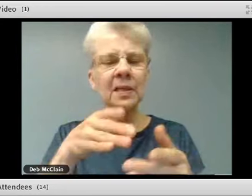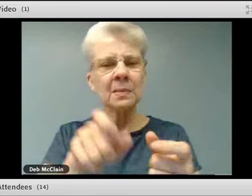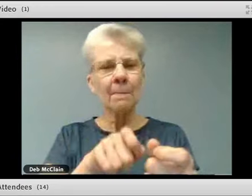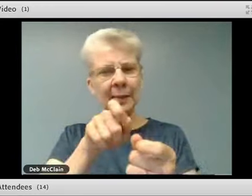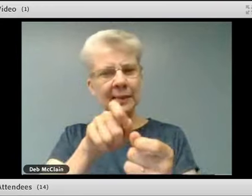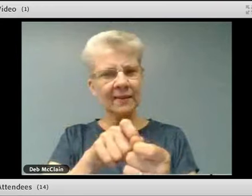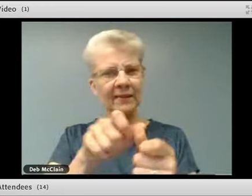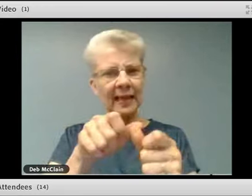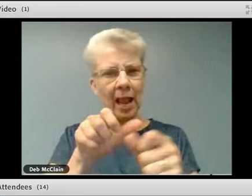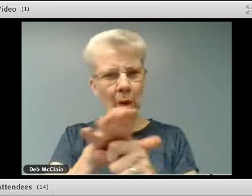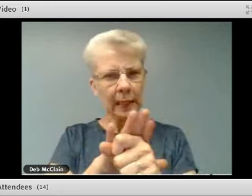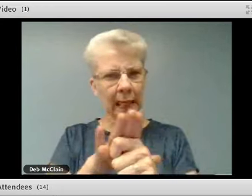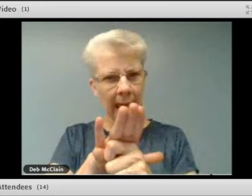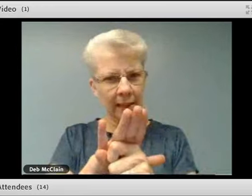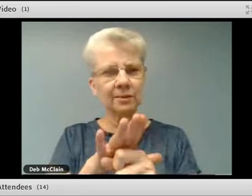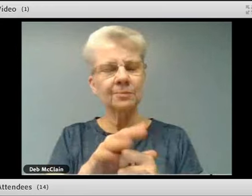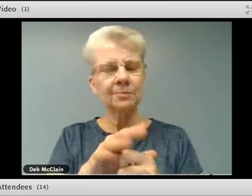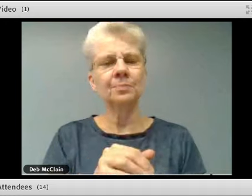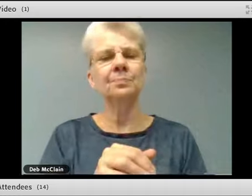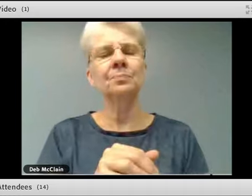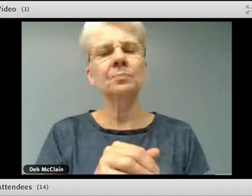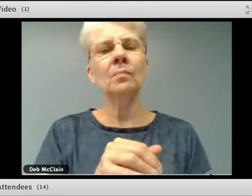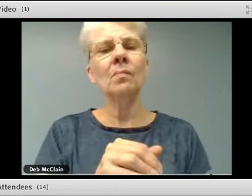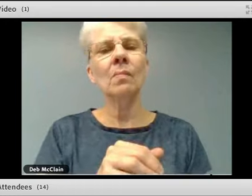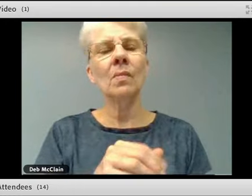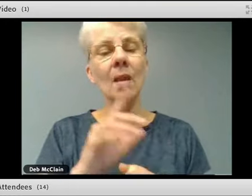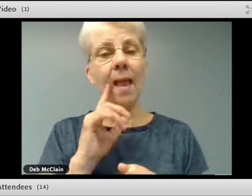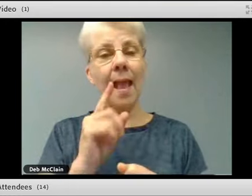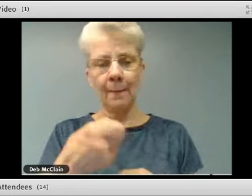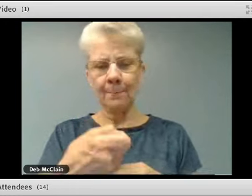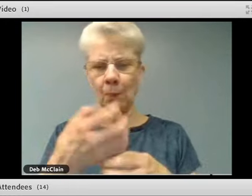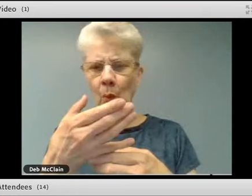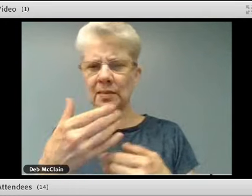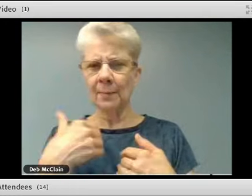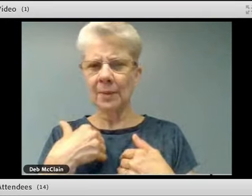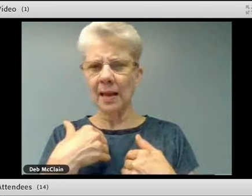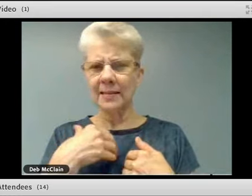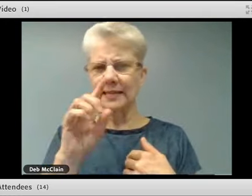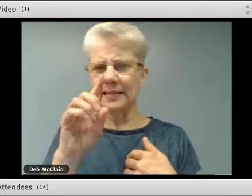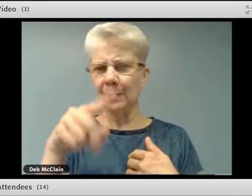area, and it pulls up content in DPLA